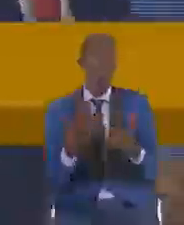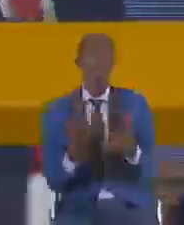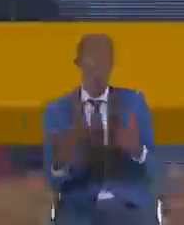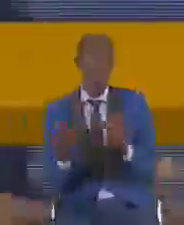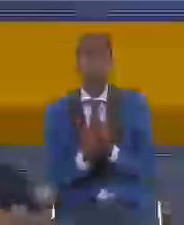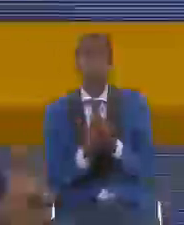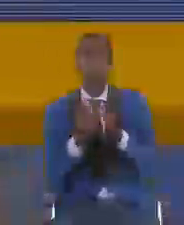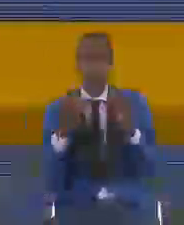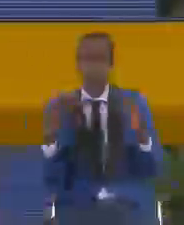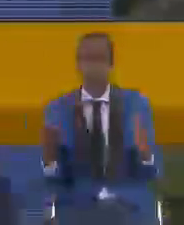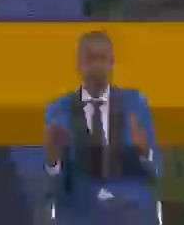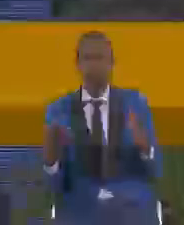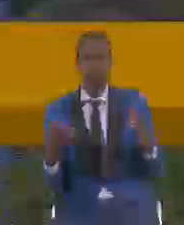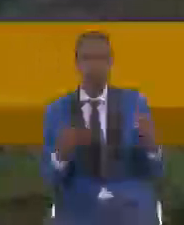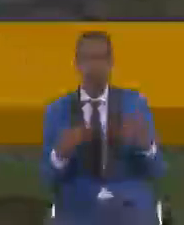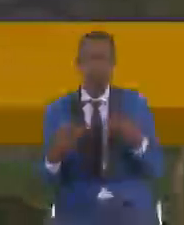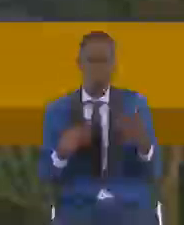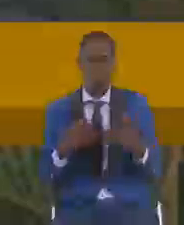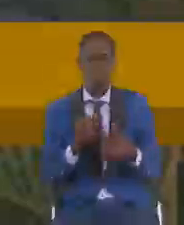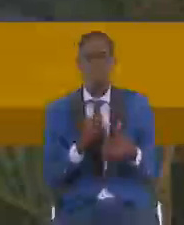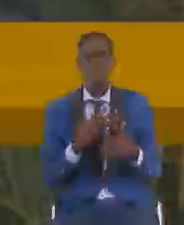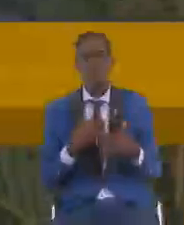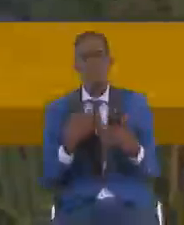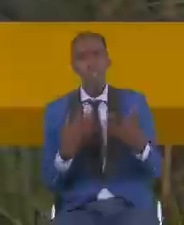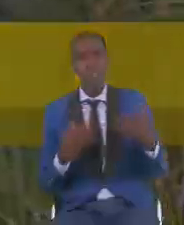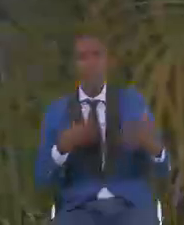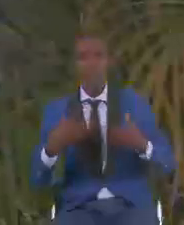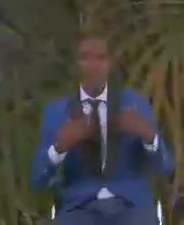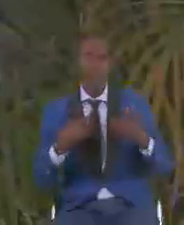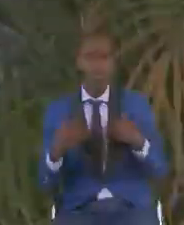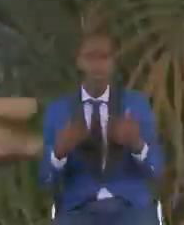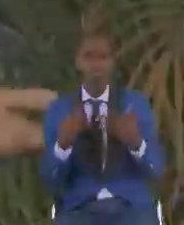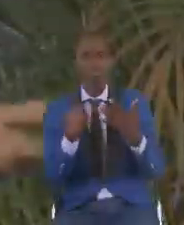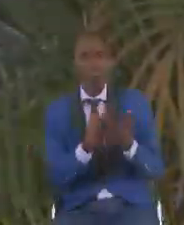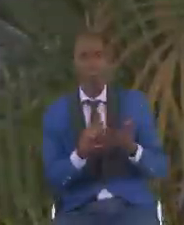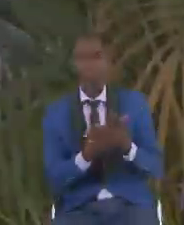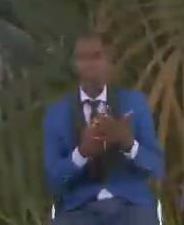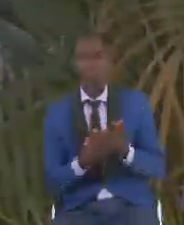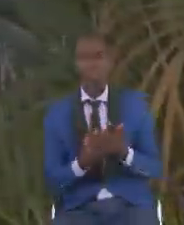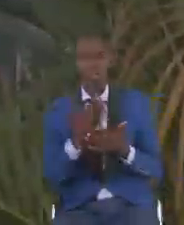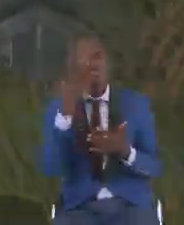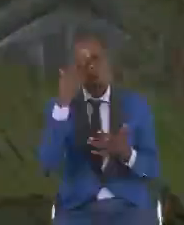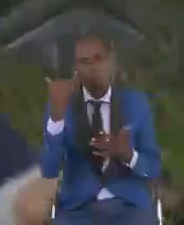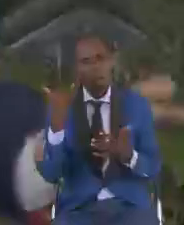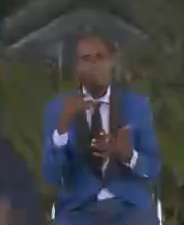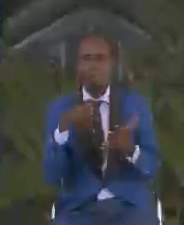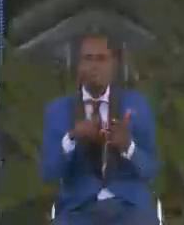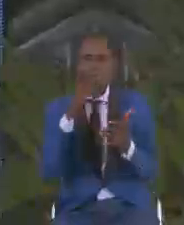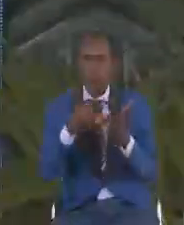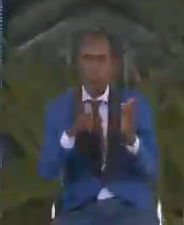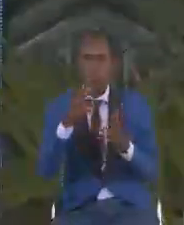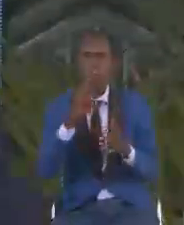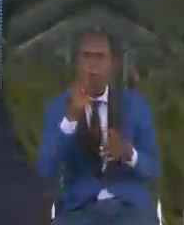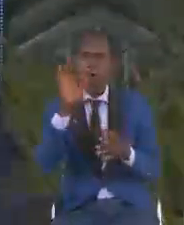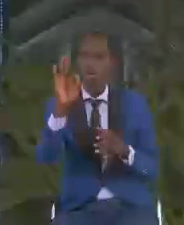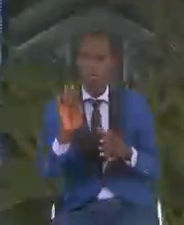without murmurings and disputings. Why? Here's what you are appointed for. Do it.